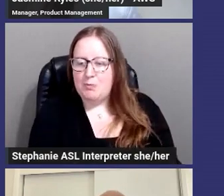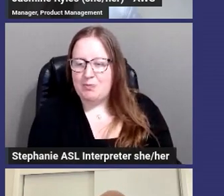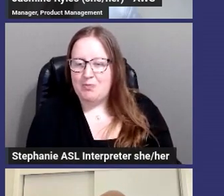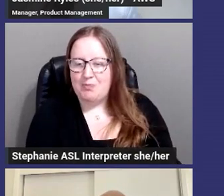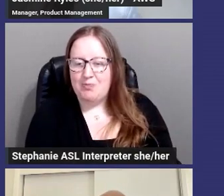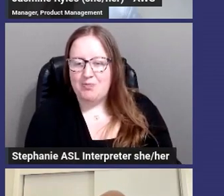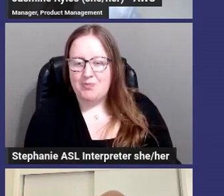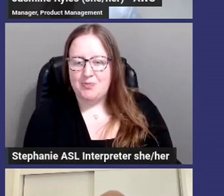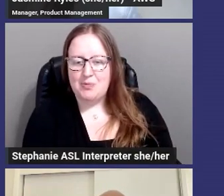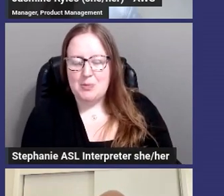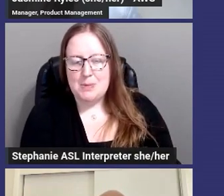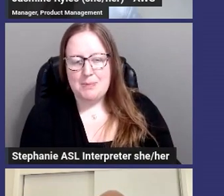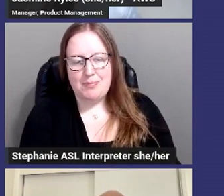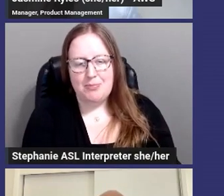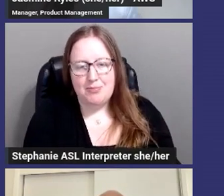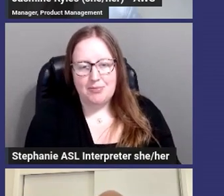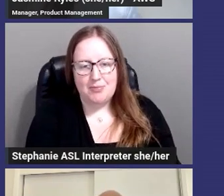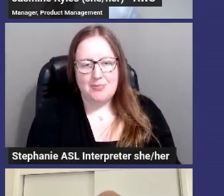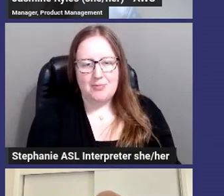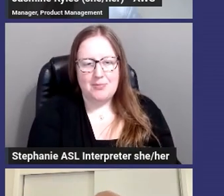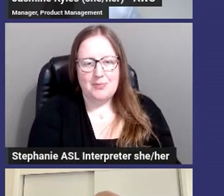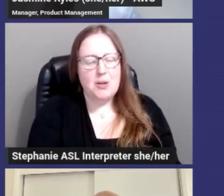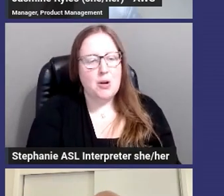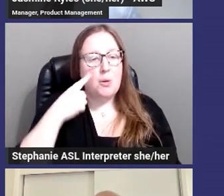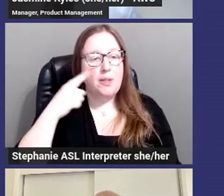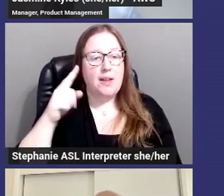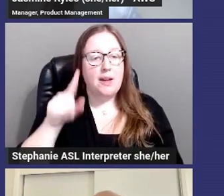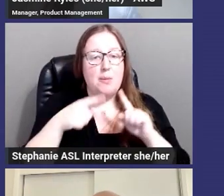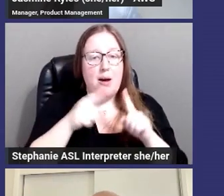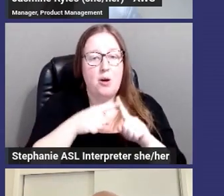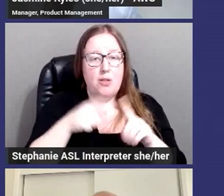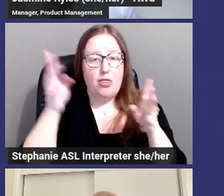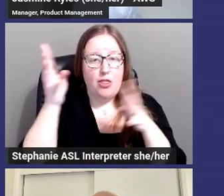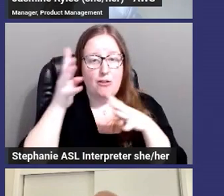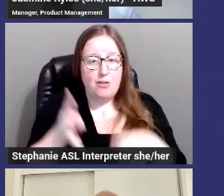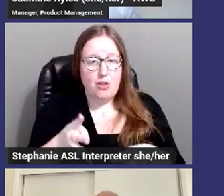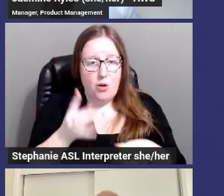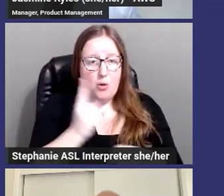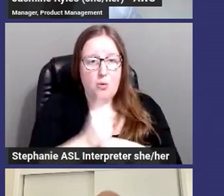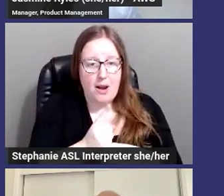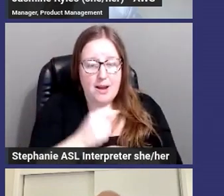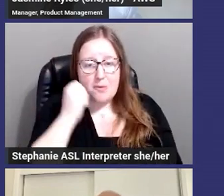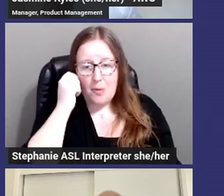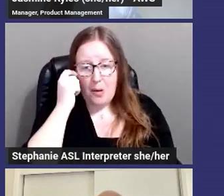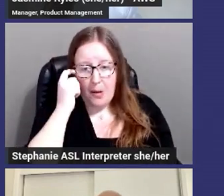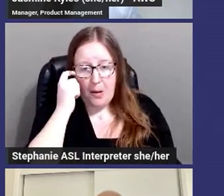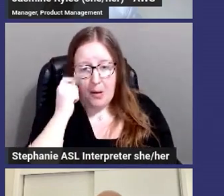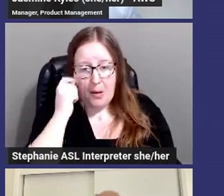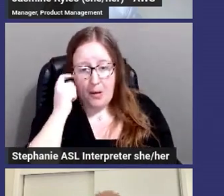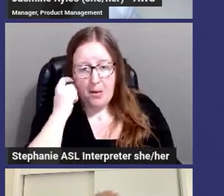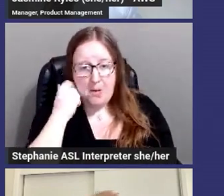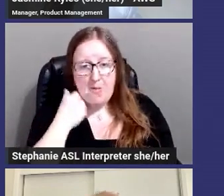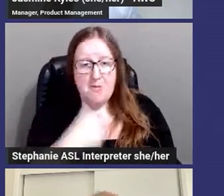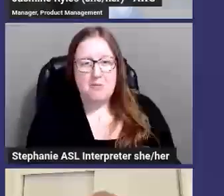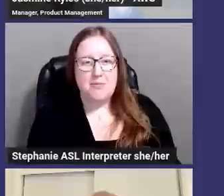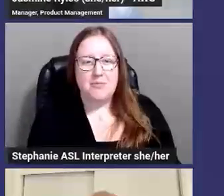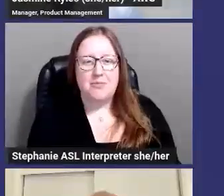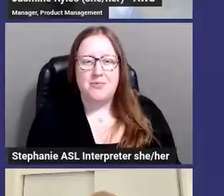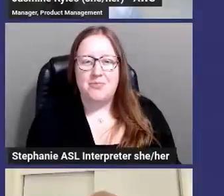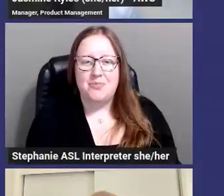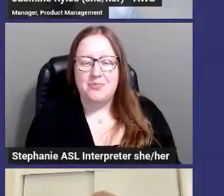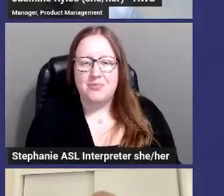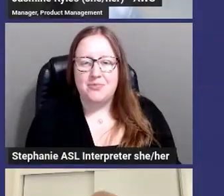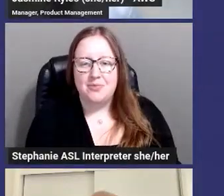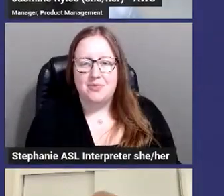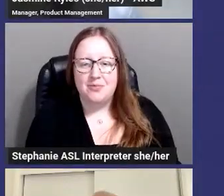Think of how packet flows work, right? So here's one slide, and we can speak to this